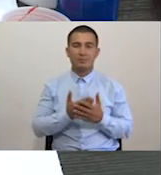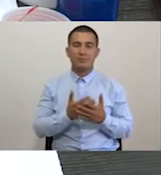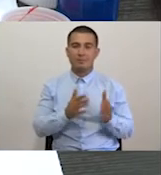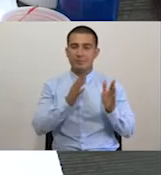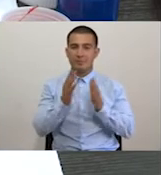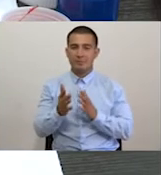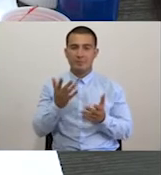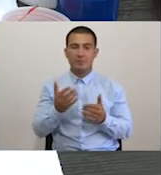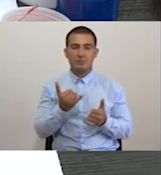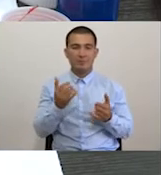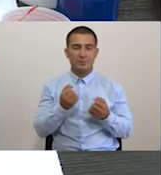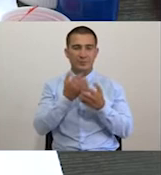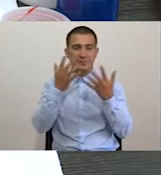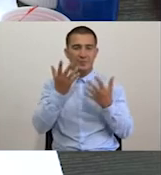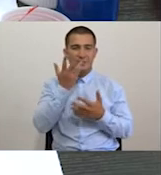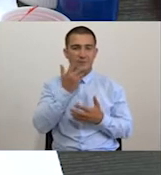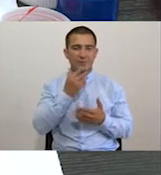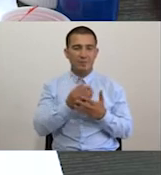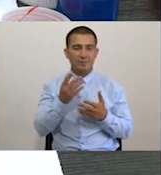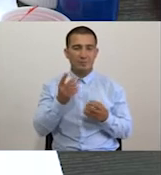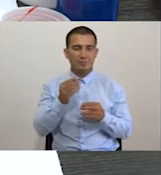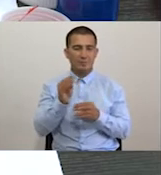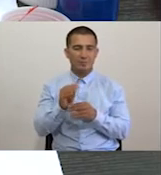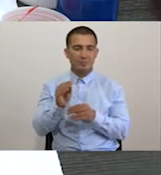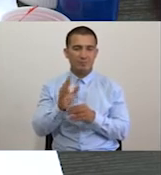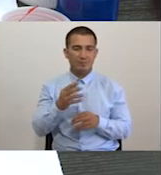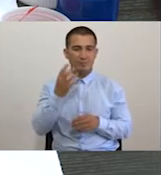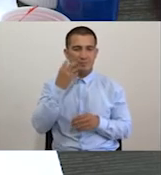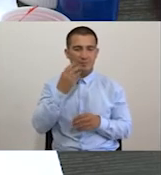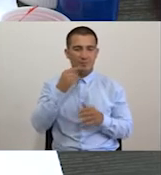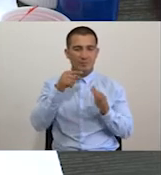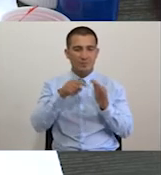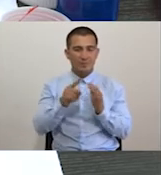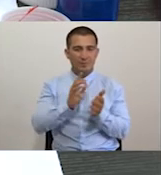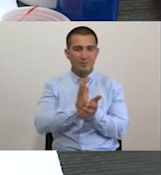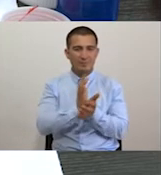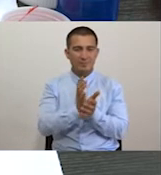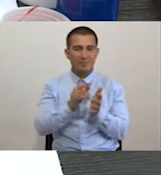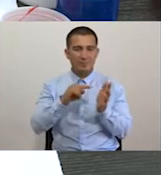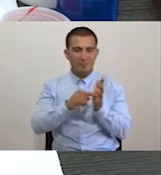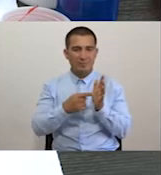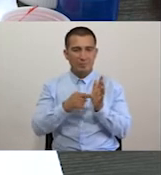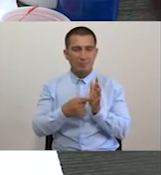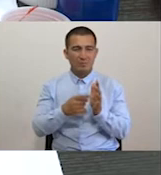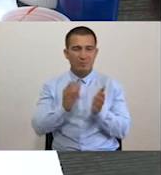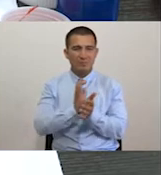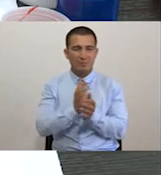Demak, mana ochroq tusdagi yashil rangni tayyorlab olib, olmaning tagiga zichroq qilib